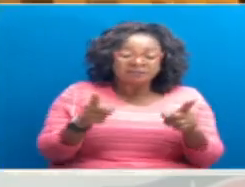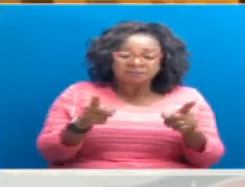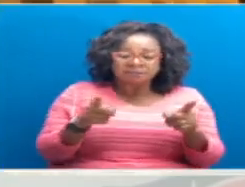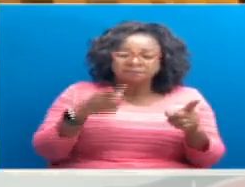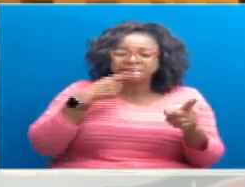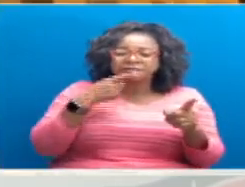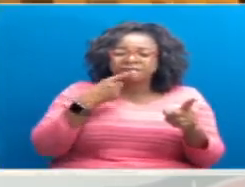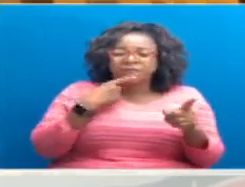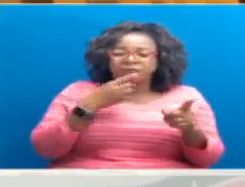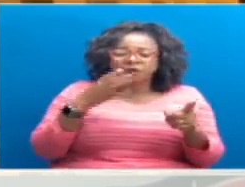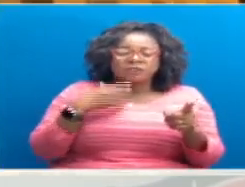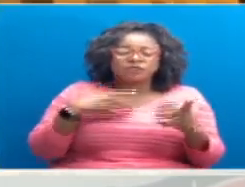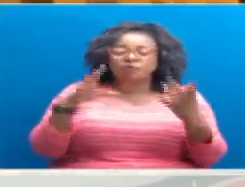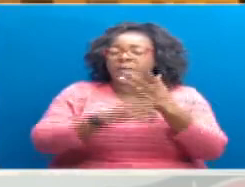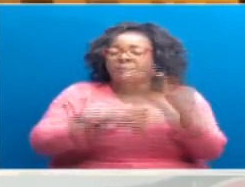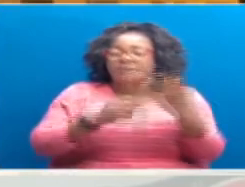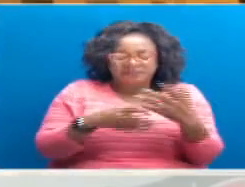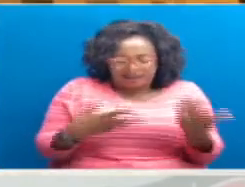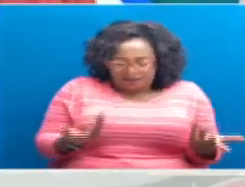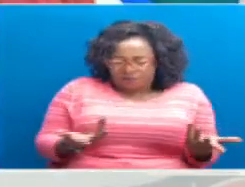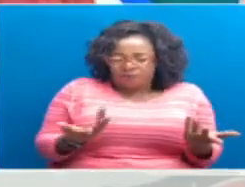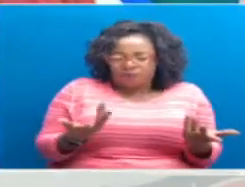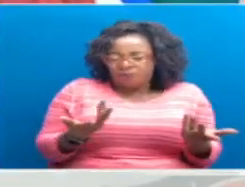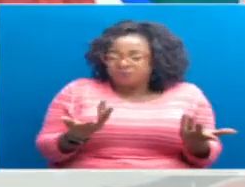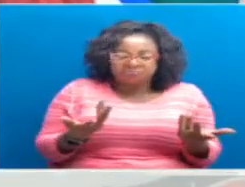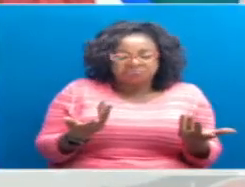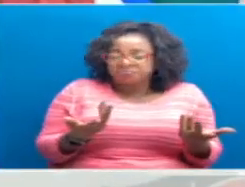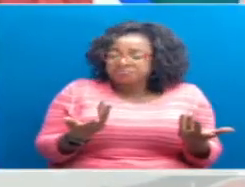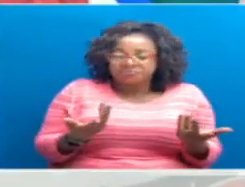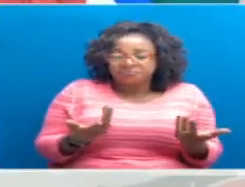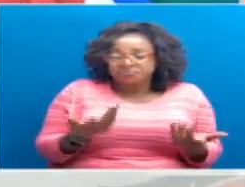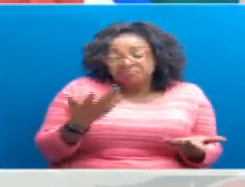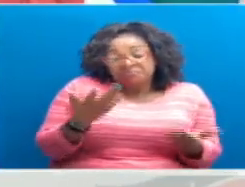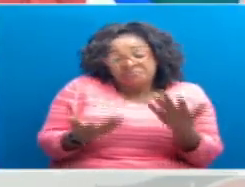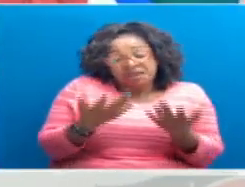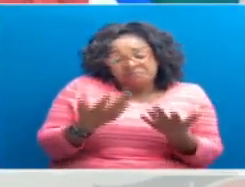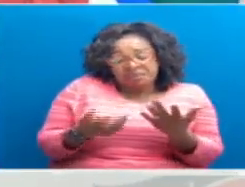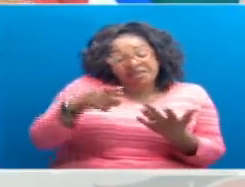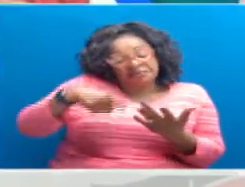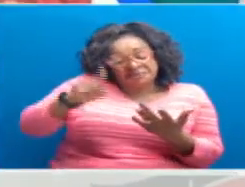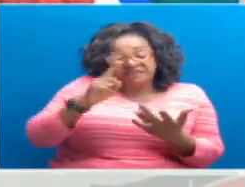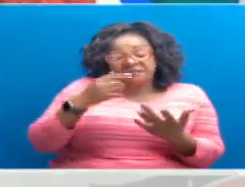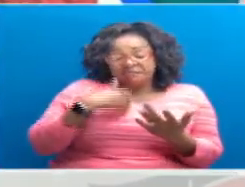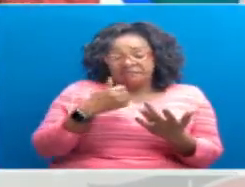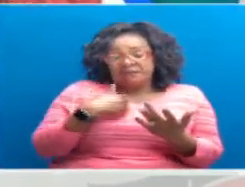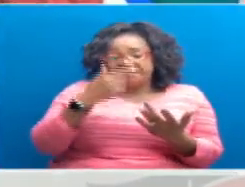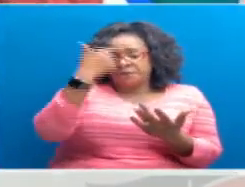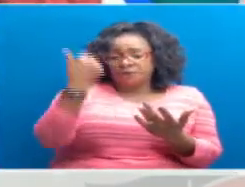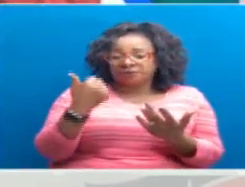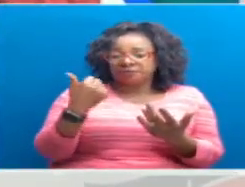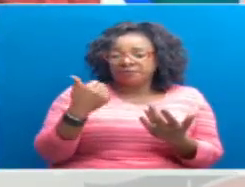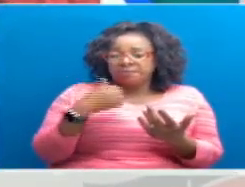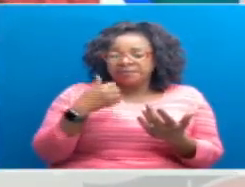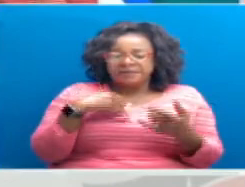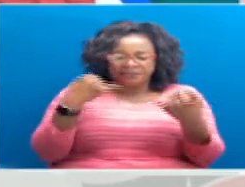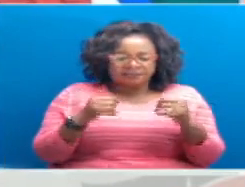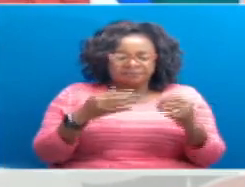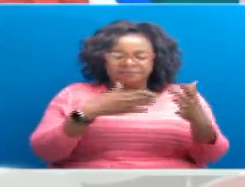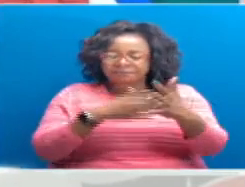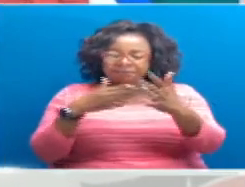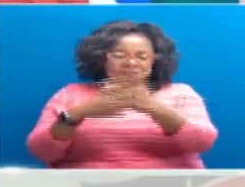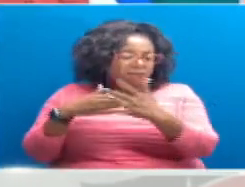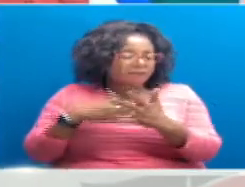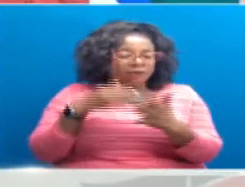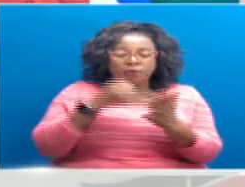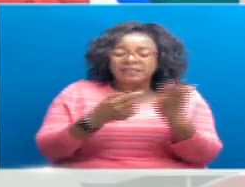mlikuwa mnataka kumcompromise. No, how? Labda wao wali compromise mimi because mimi had sealed all the loopholes including digitizing